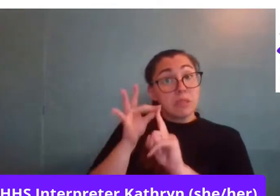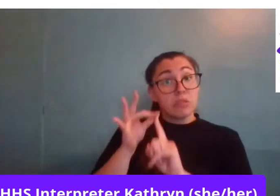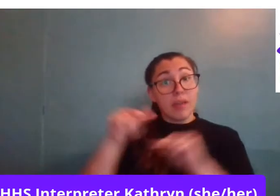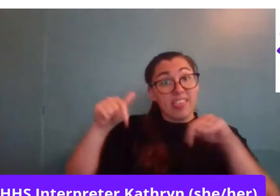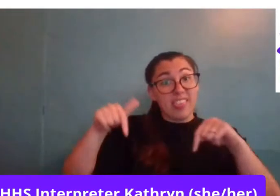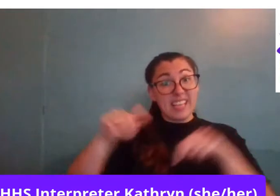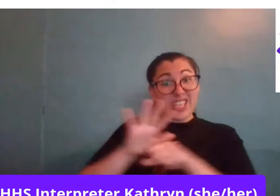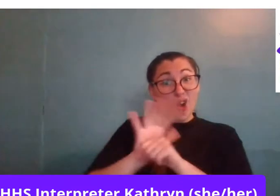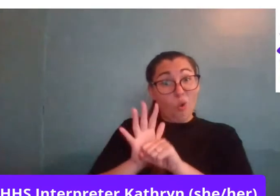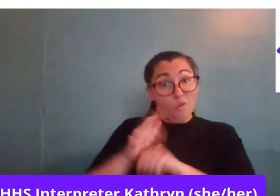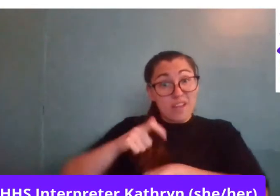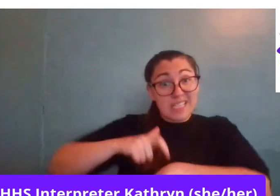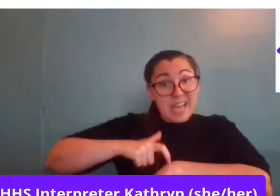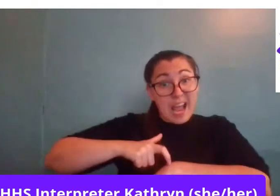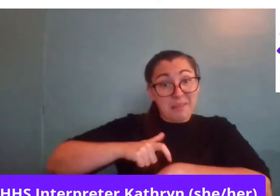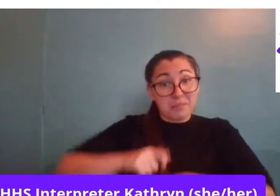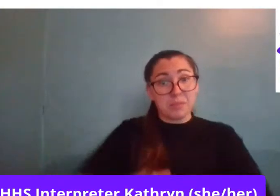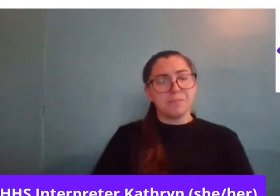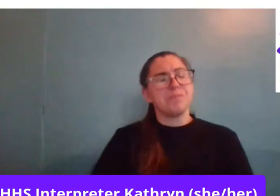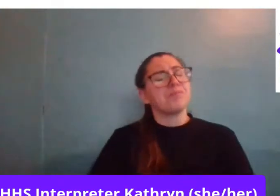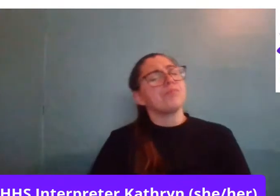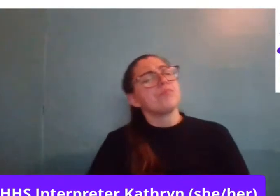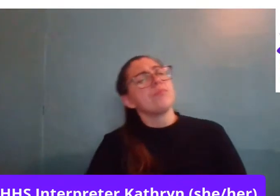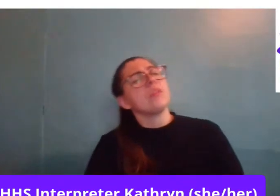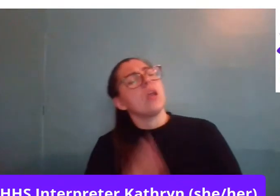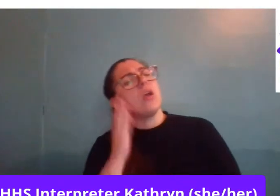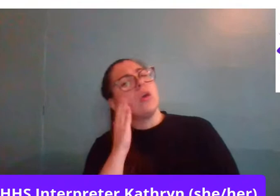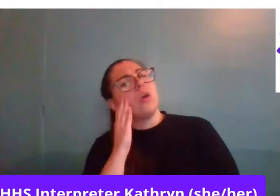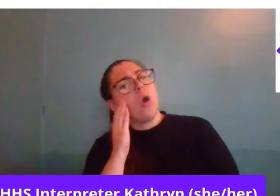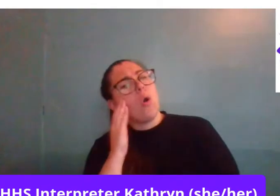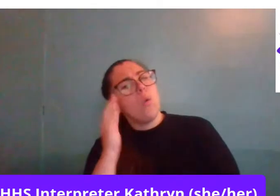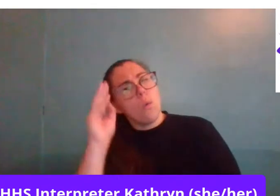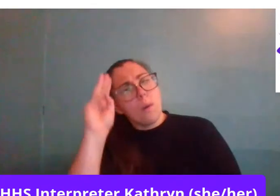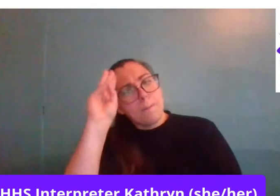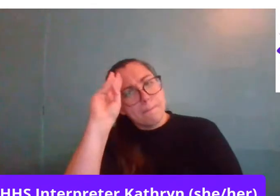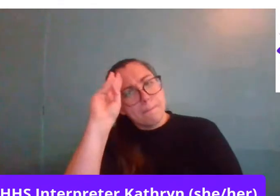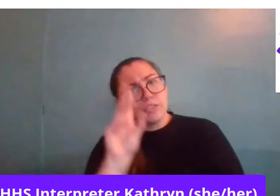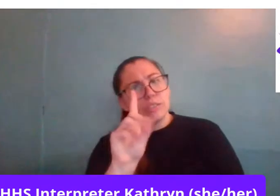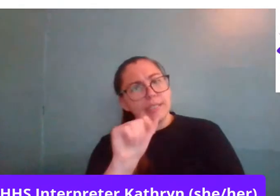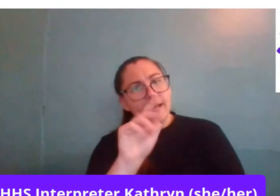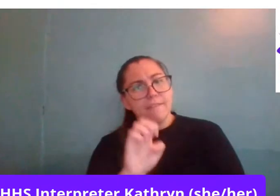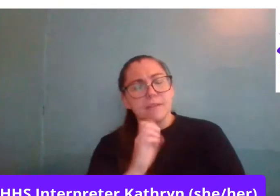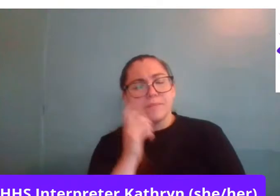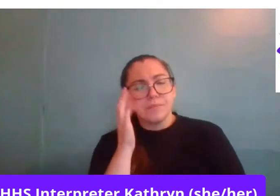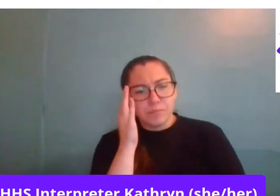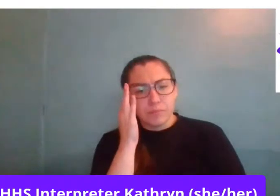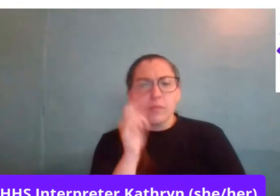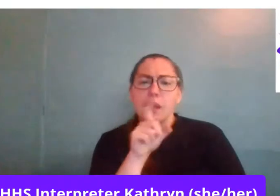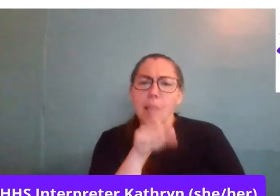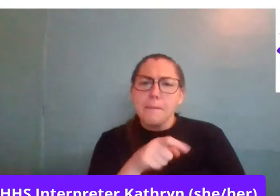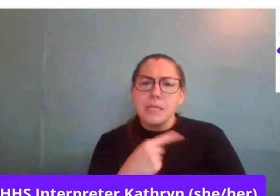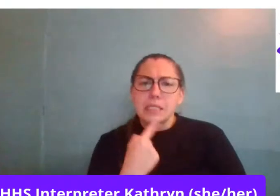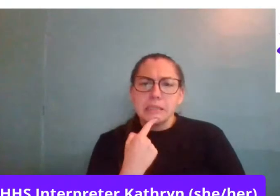COVID times? Well, you know what, Mr. Dave? I must say,